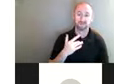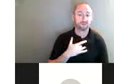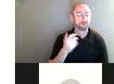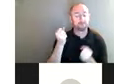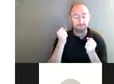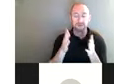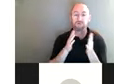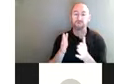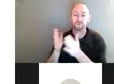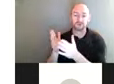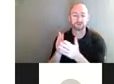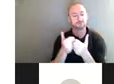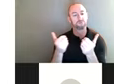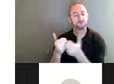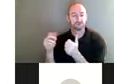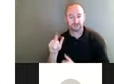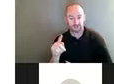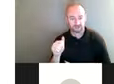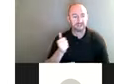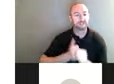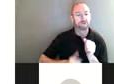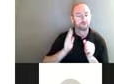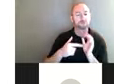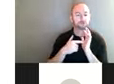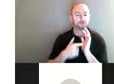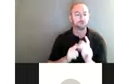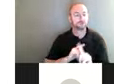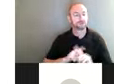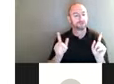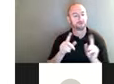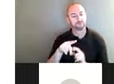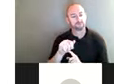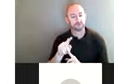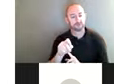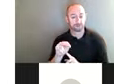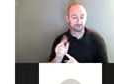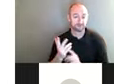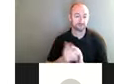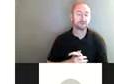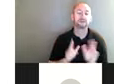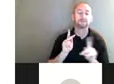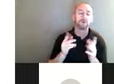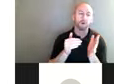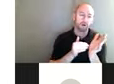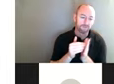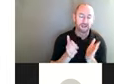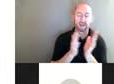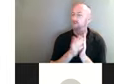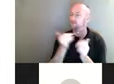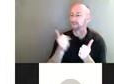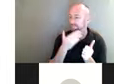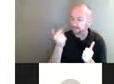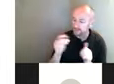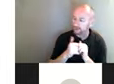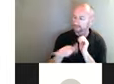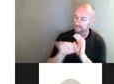ways to break up your data. And each of them is likely to give you a very different visual pattern. People often ask me, what is the best one? How do I pick